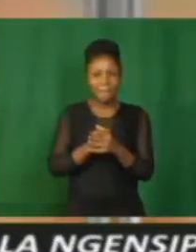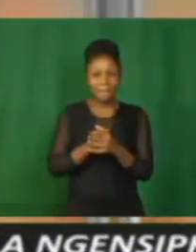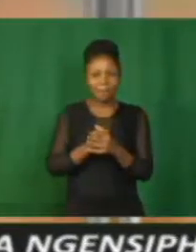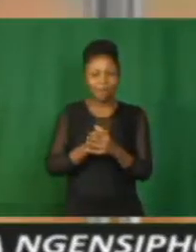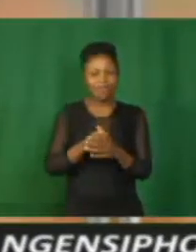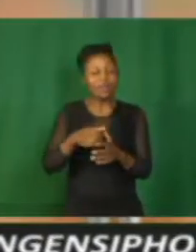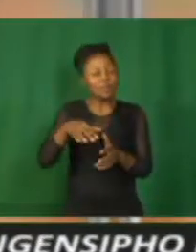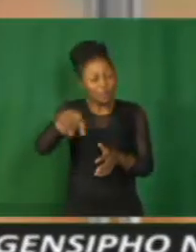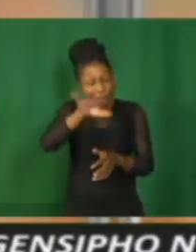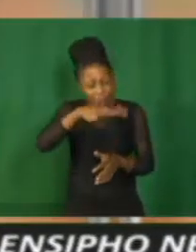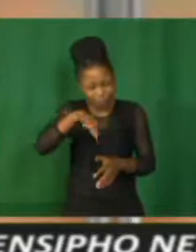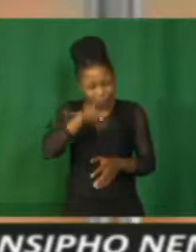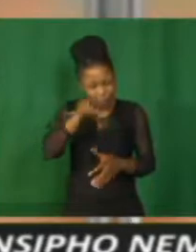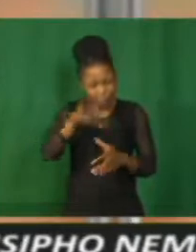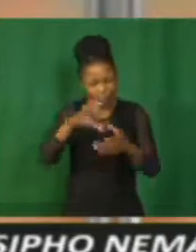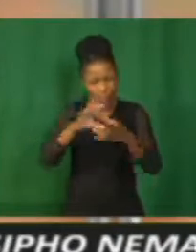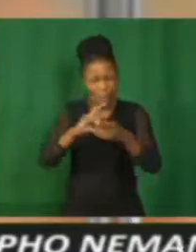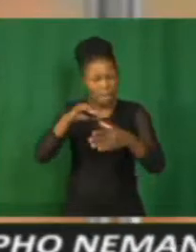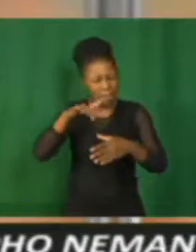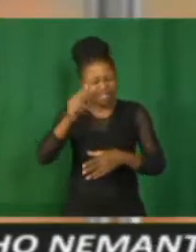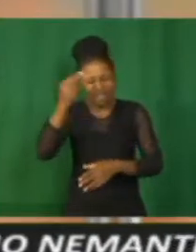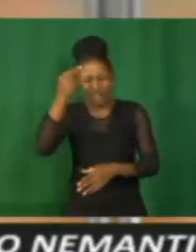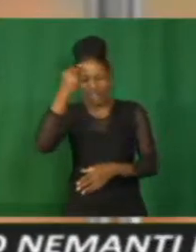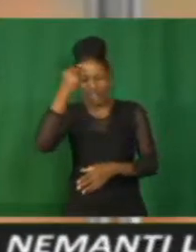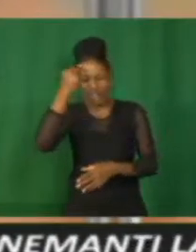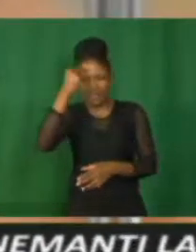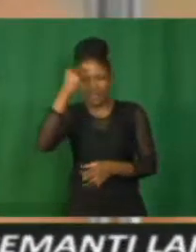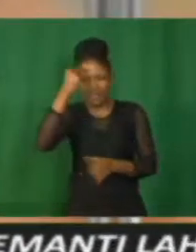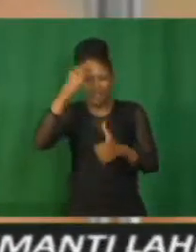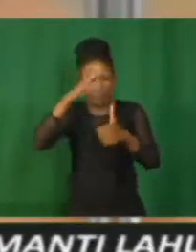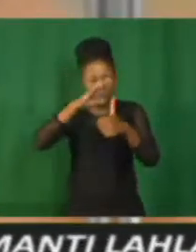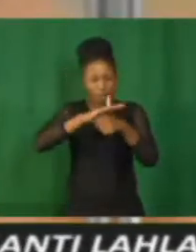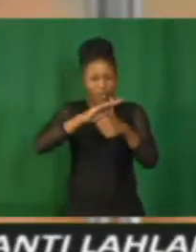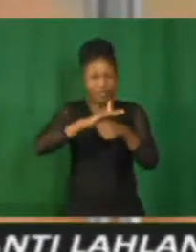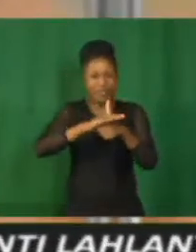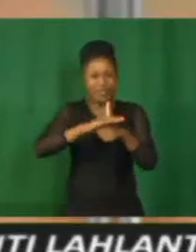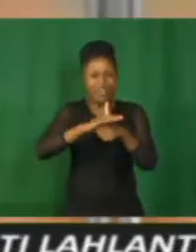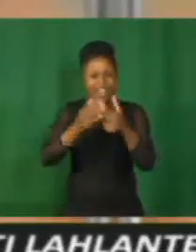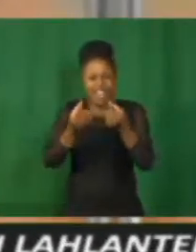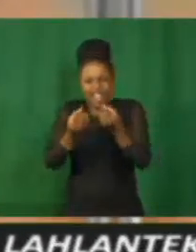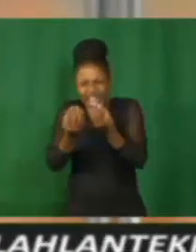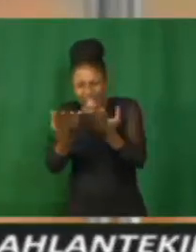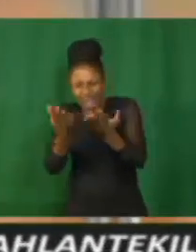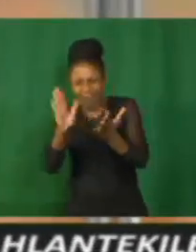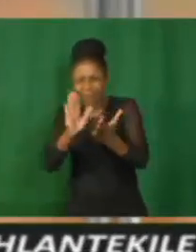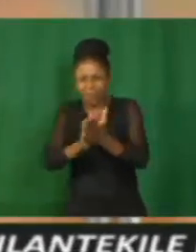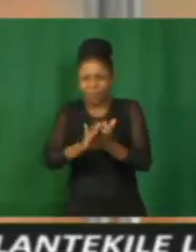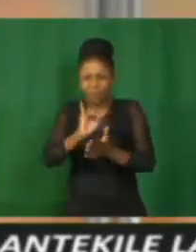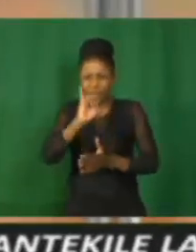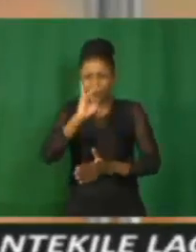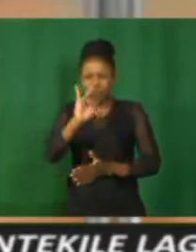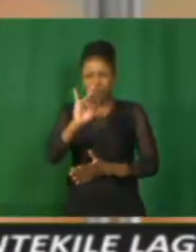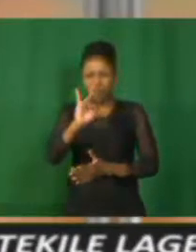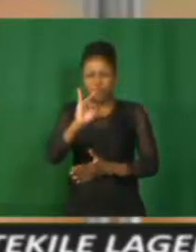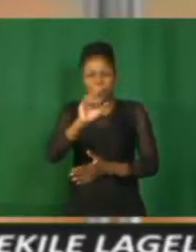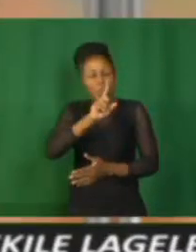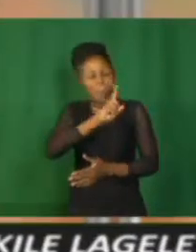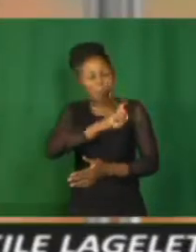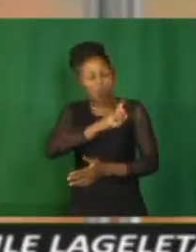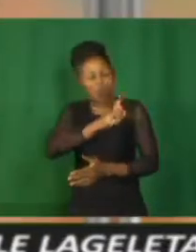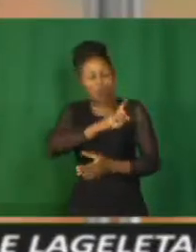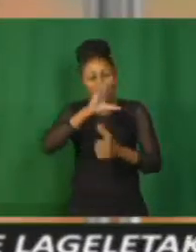to understand the significance of the number 12. Remember, now,